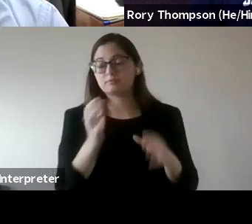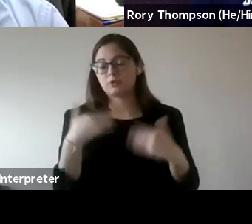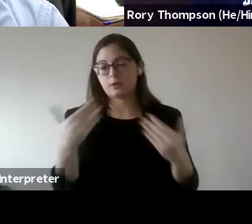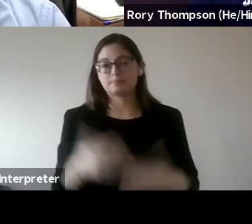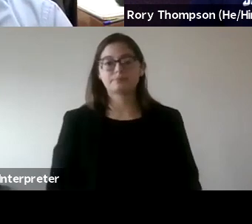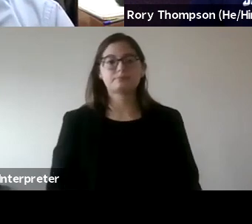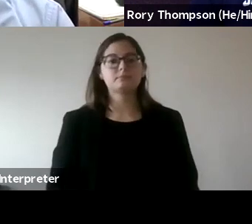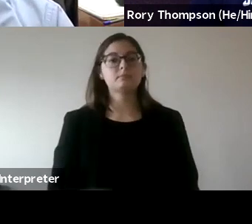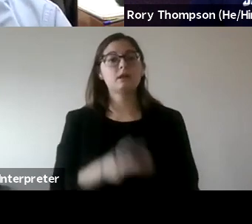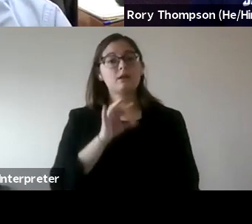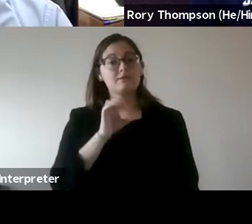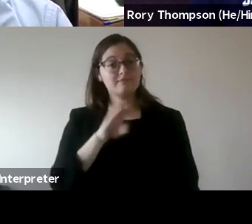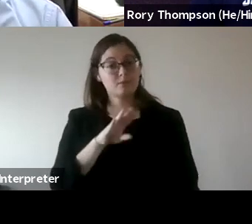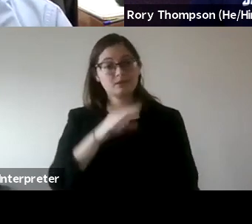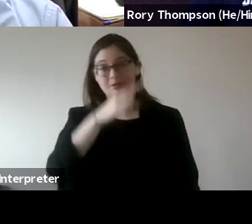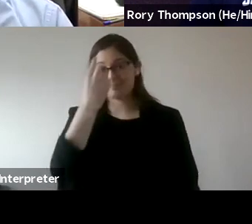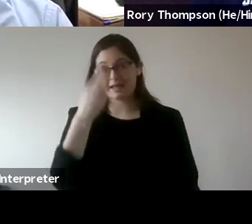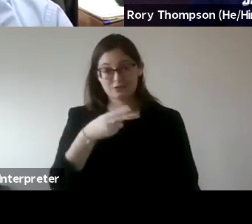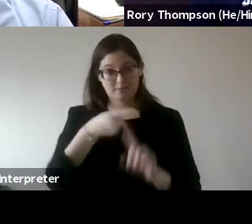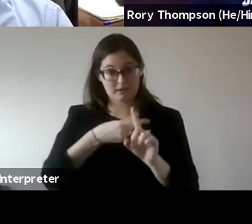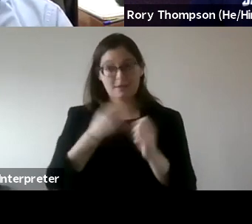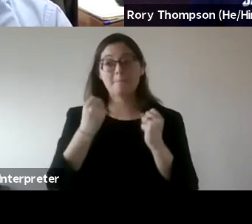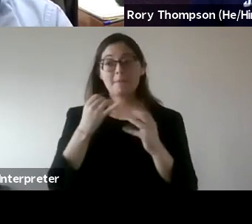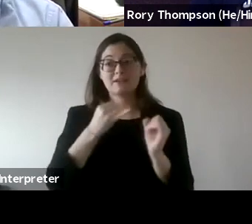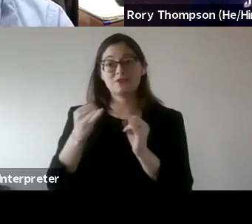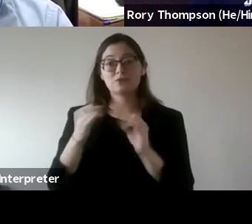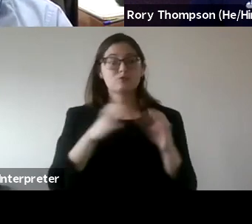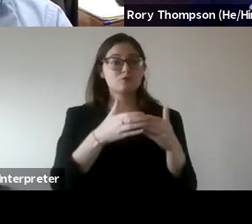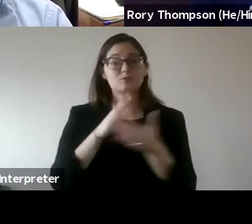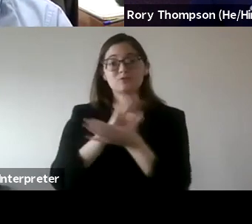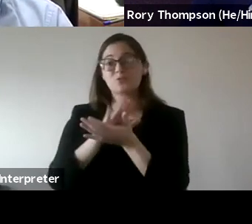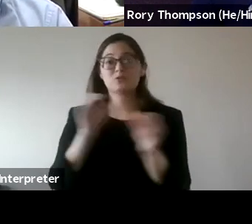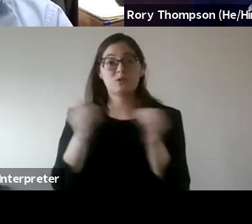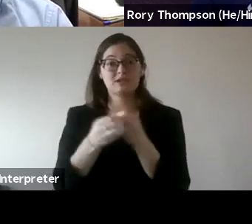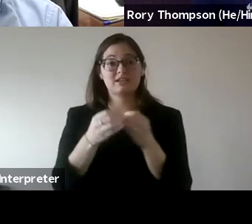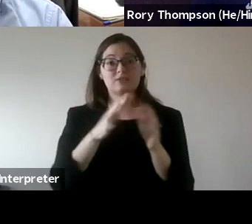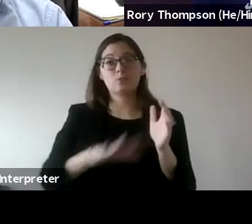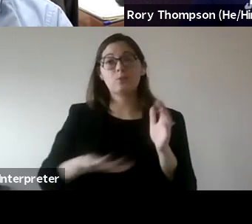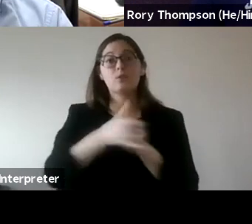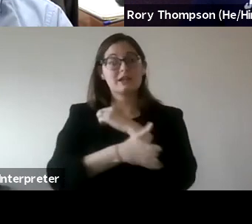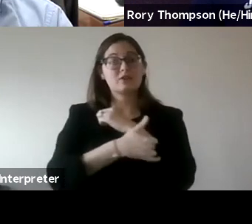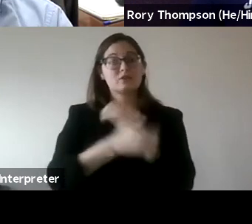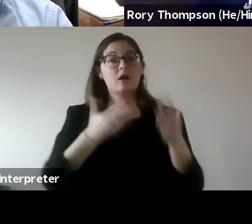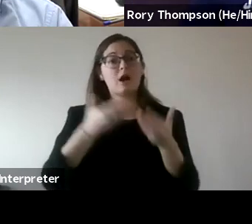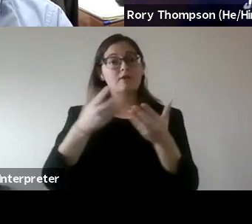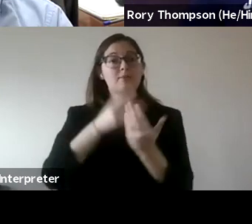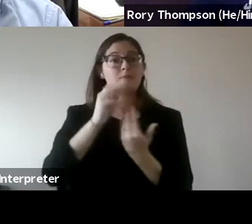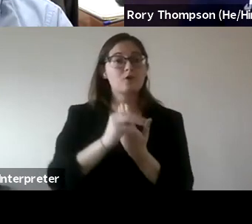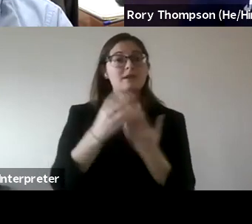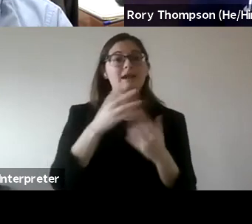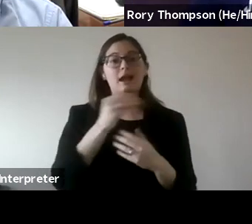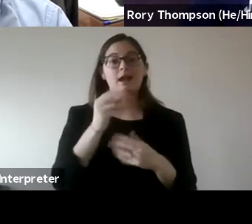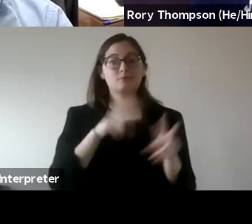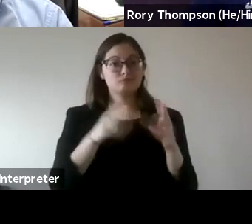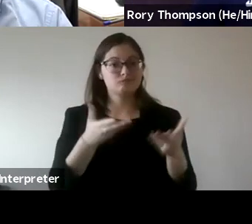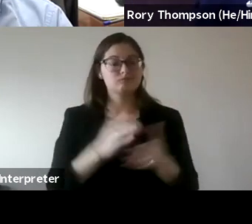February is Black History Month, and many individuals, groups, schools, and organizations across the country are offering programming and observance.